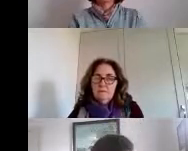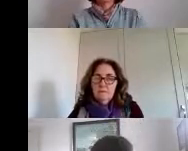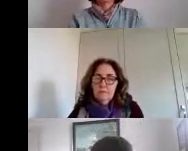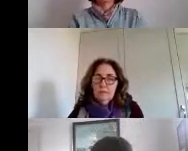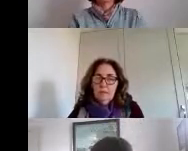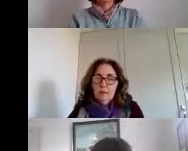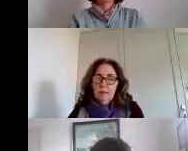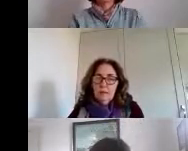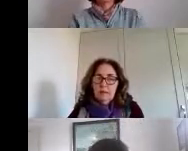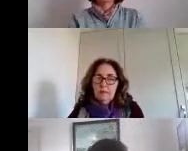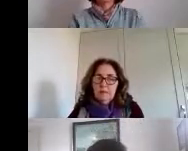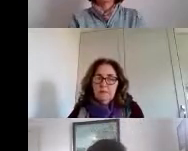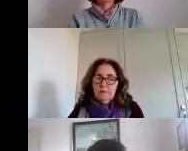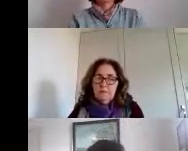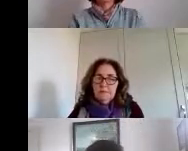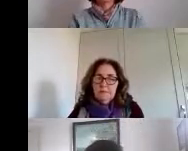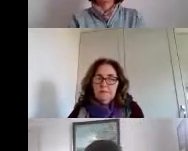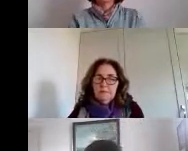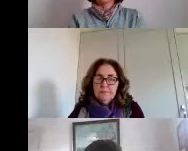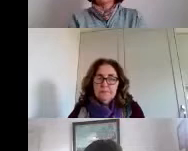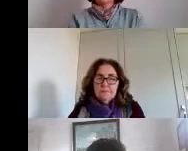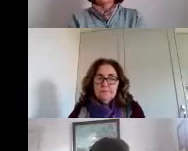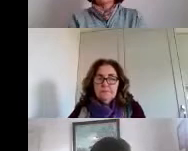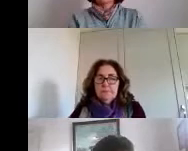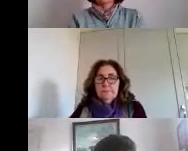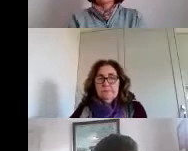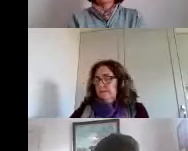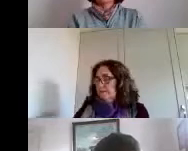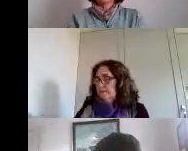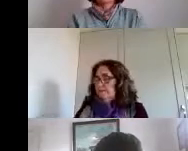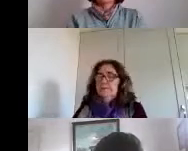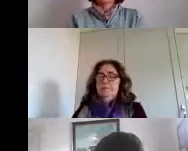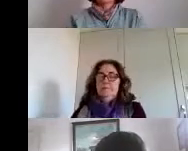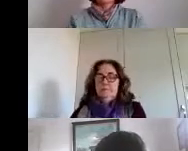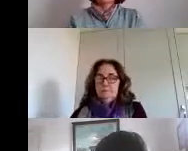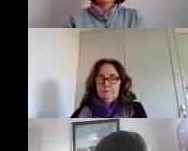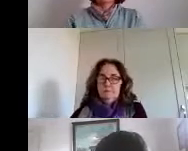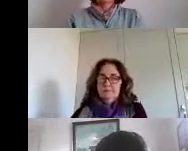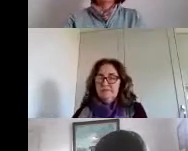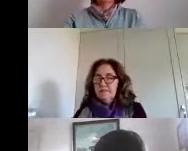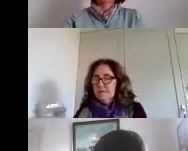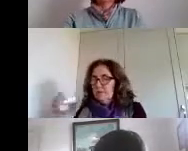fundraising activity. The Kilt Walk needed to be virtual, and